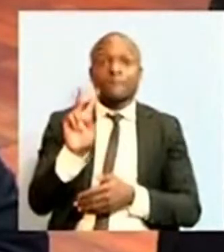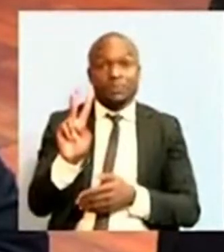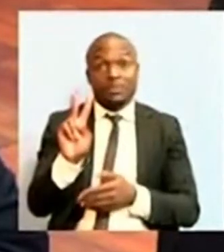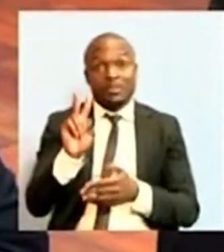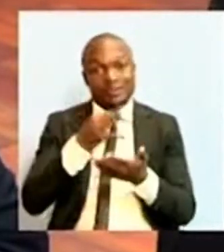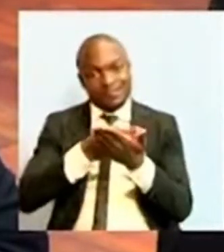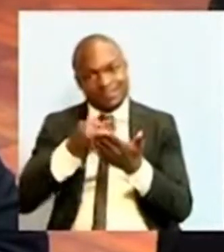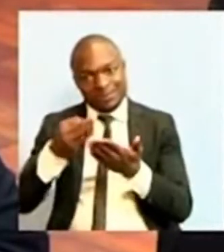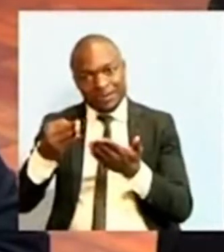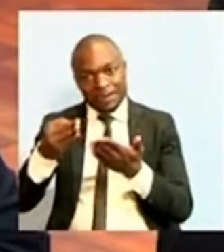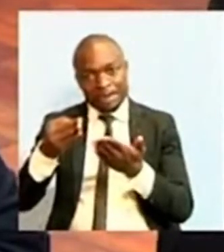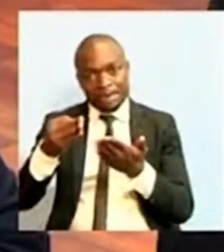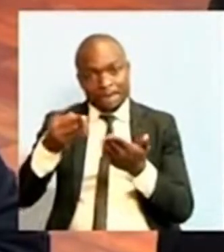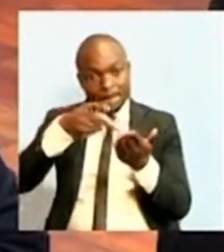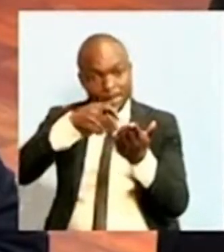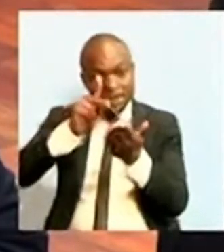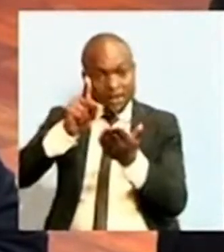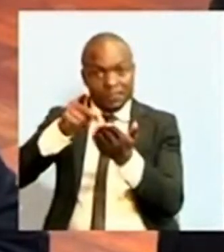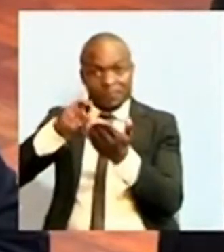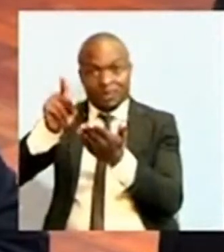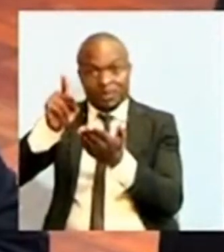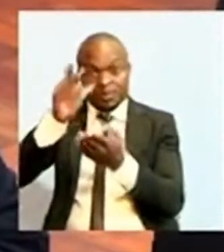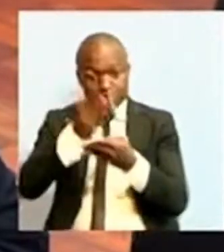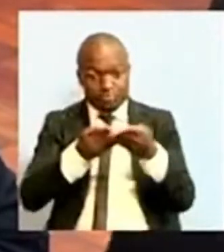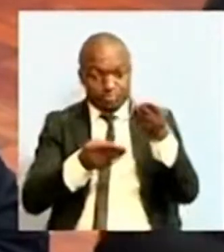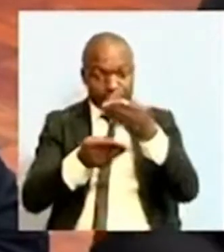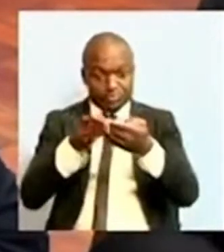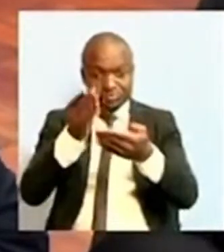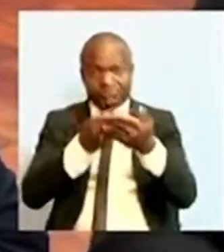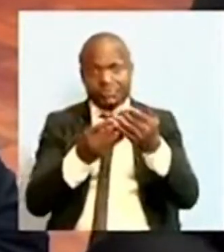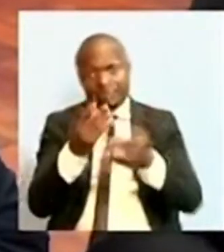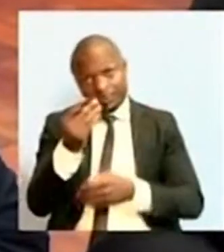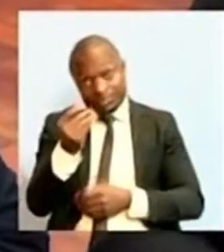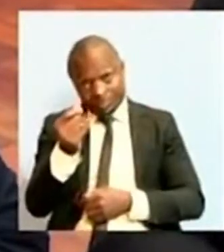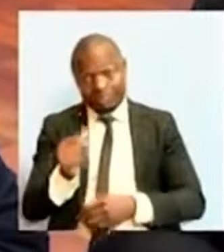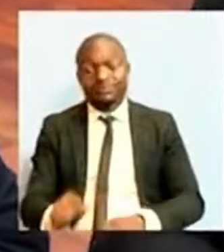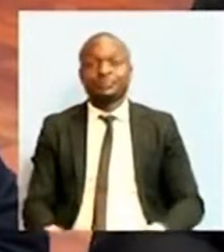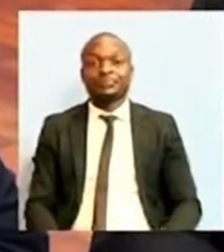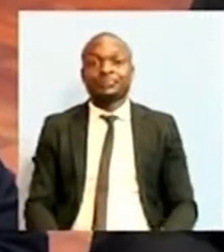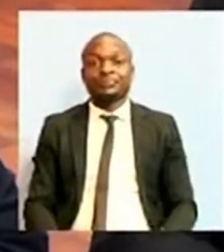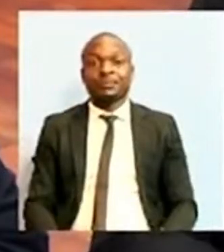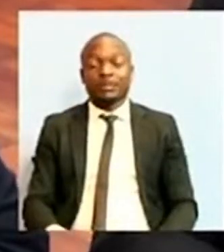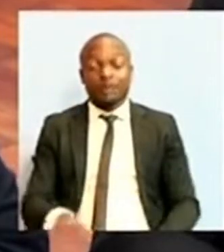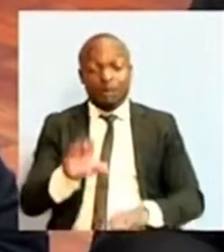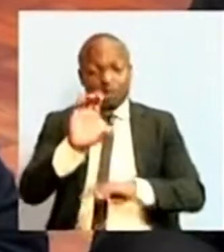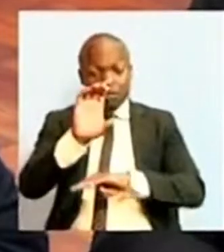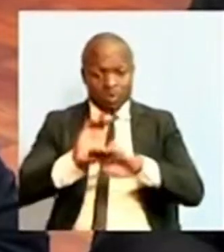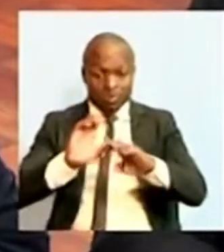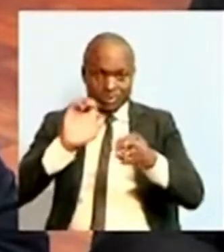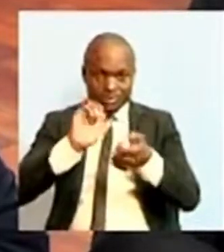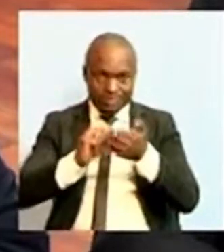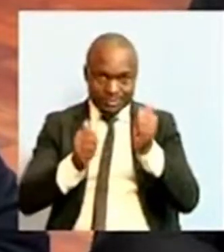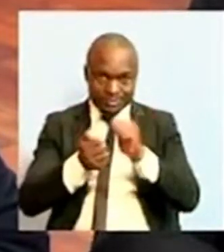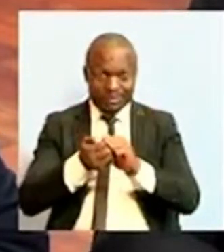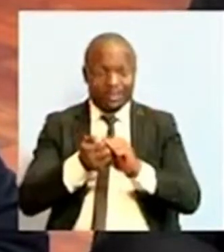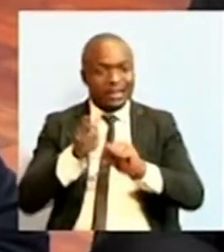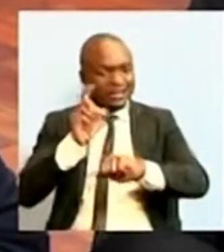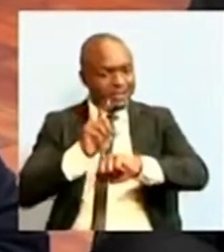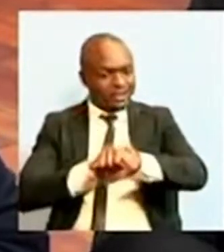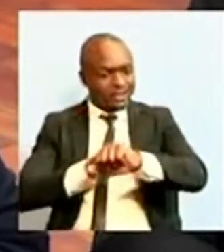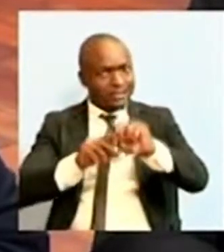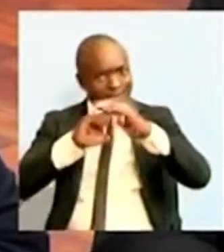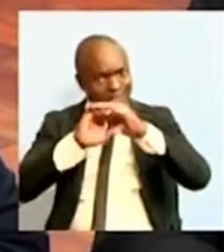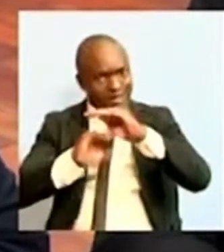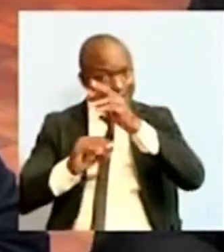failure to settle outstanding social obligations. And cause of query, Chair, during the period